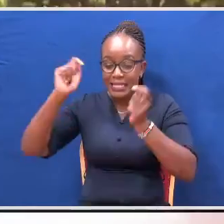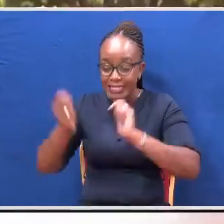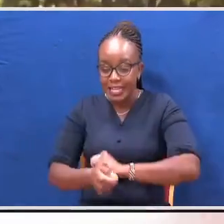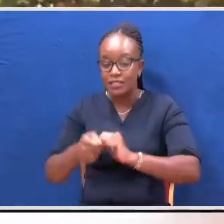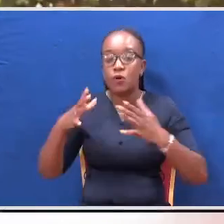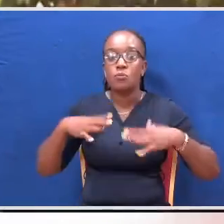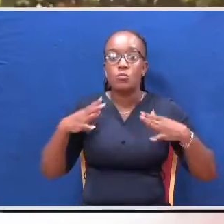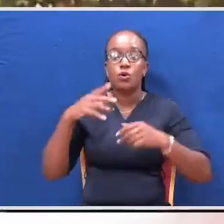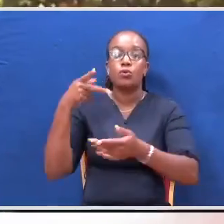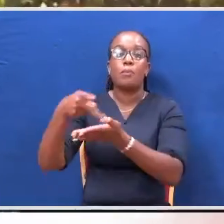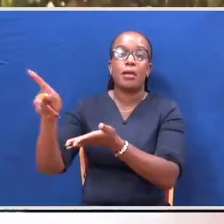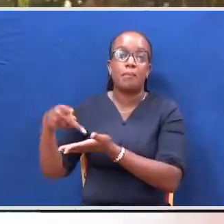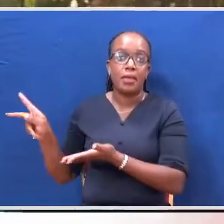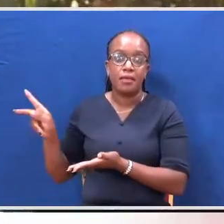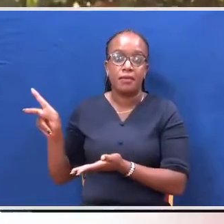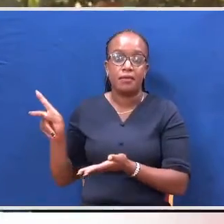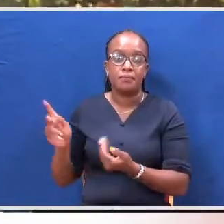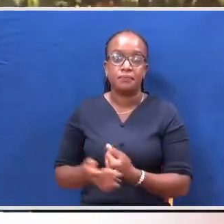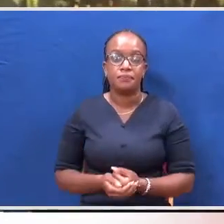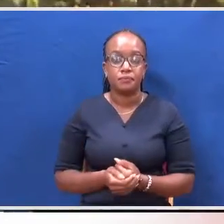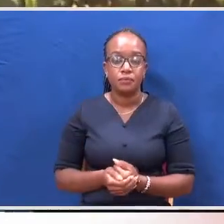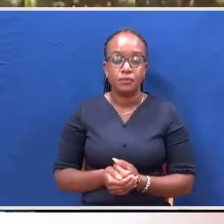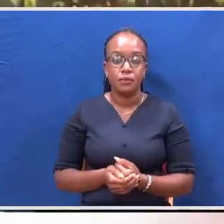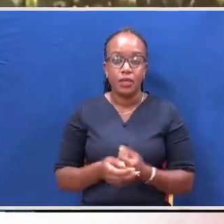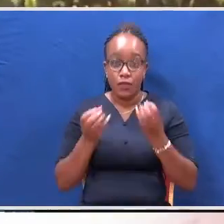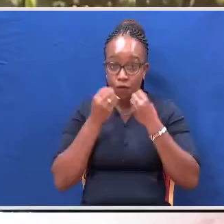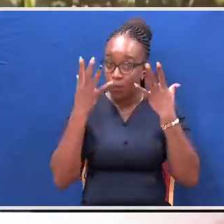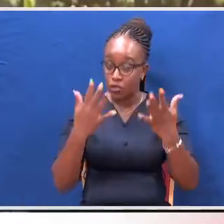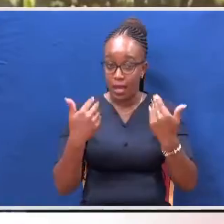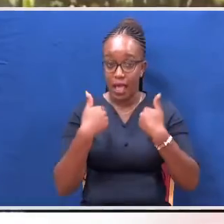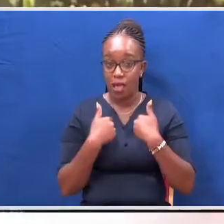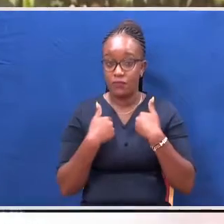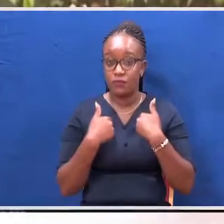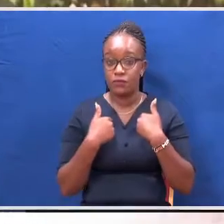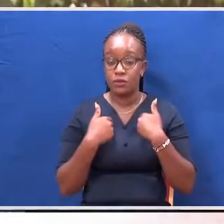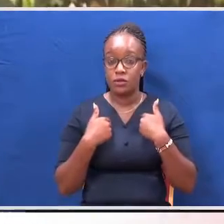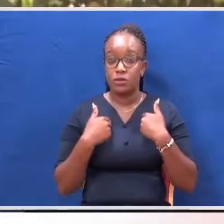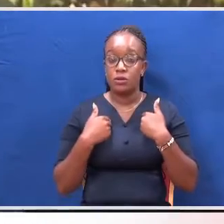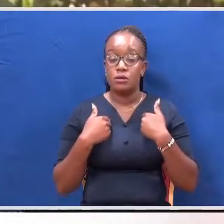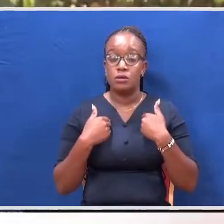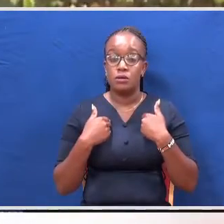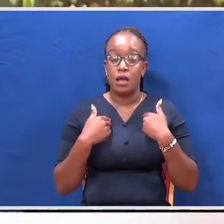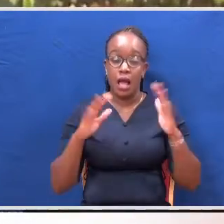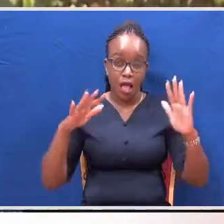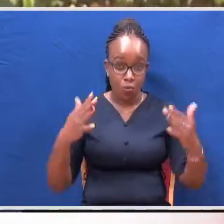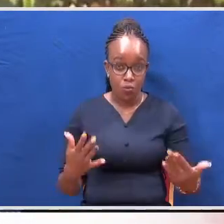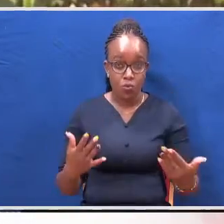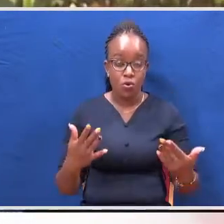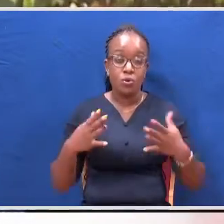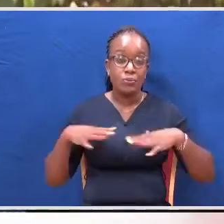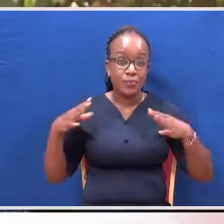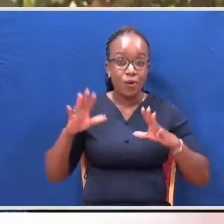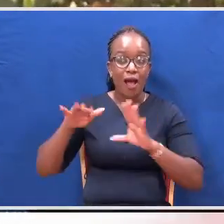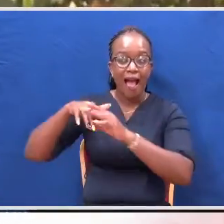paid. As the NAC met, we had information of people even getting vaccinated